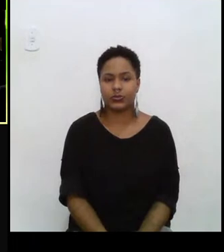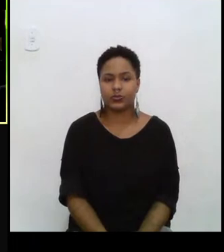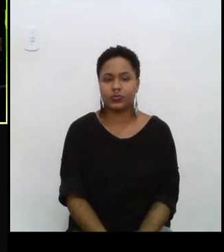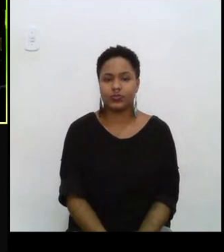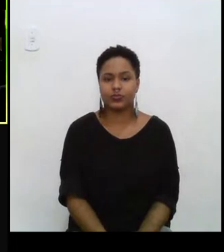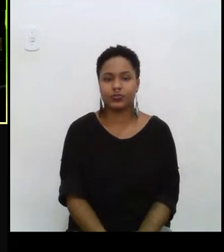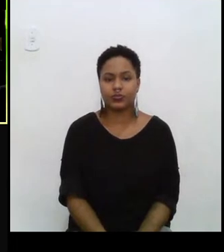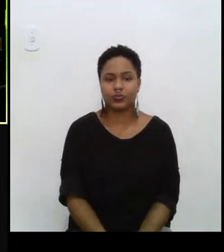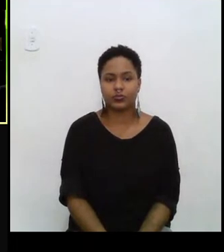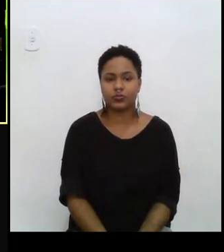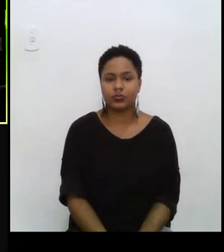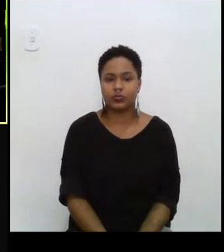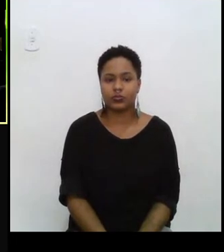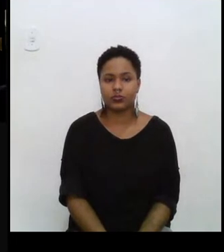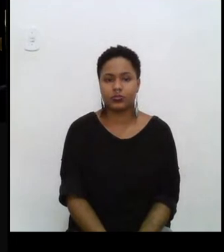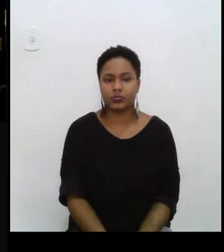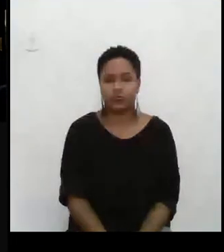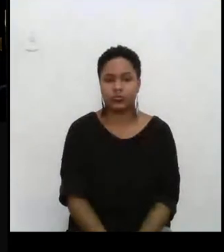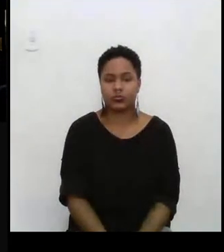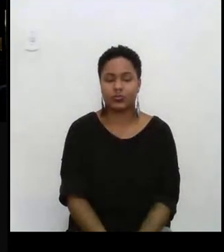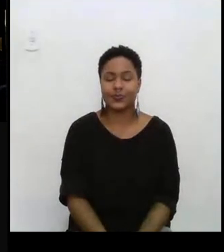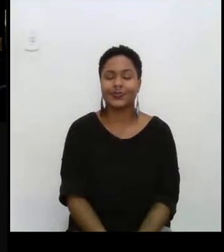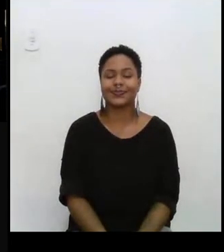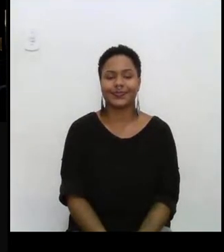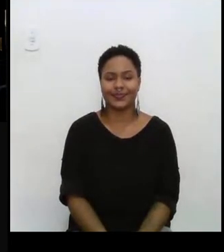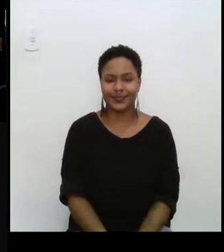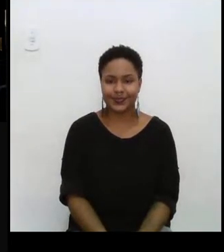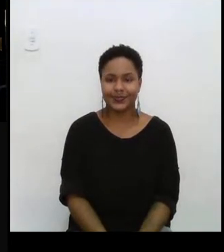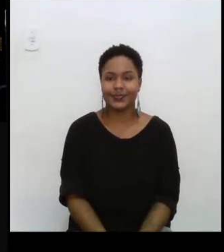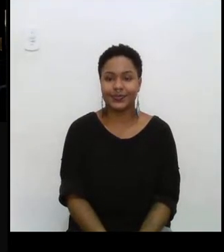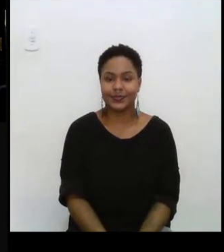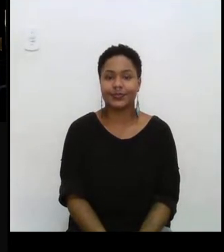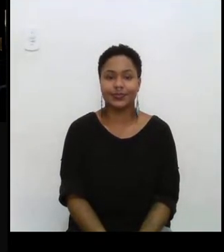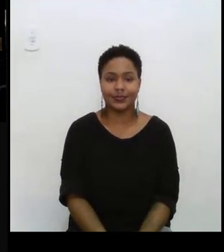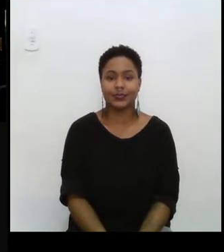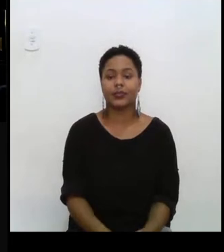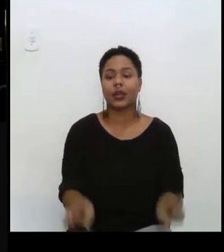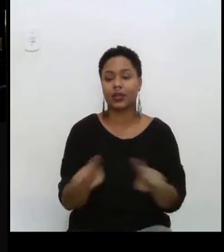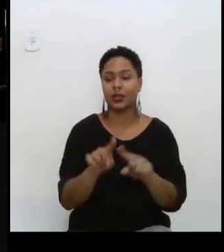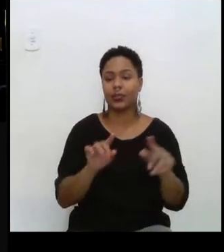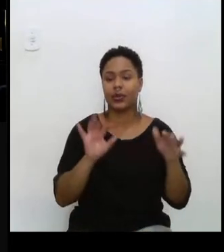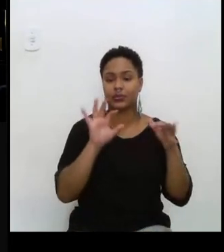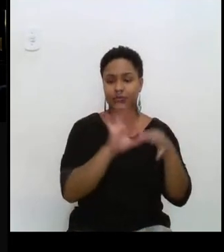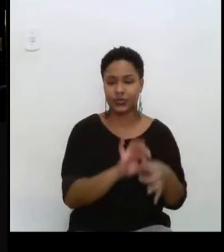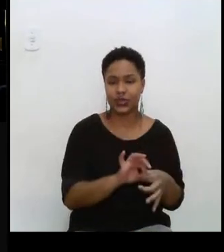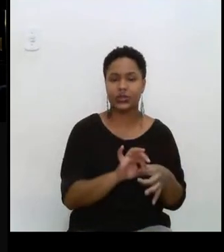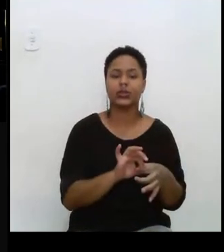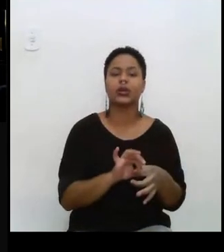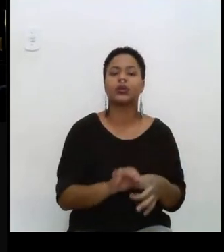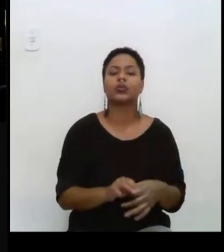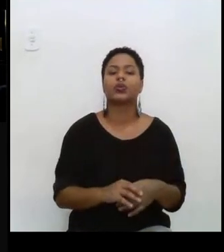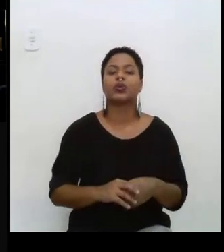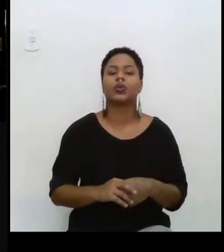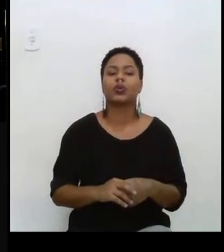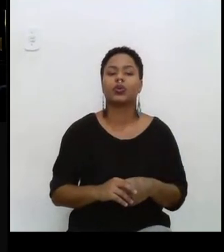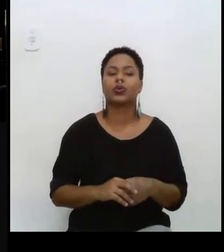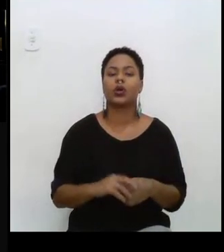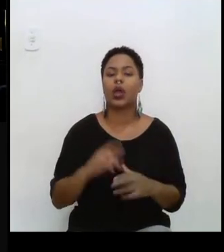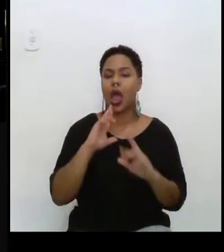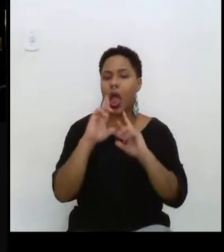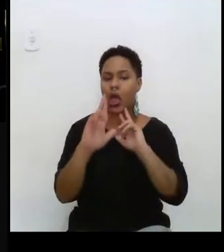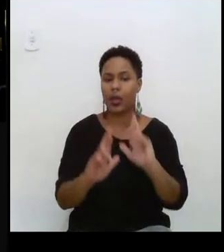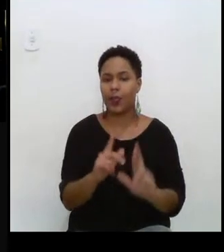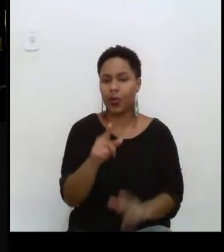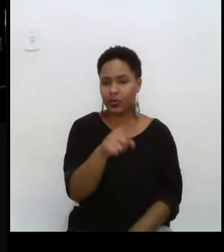E aí e emendando né nessa nas respostas de